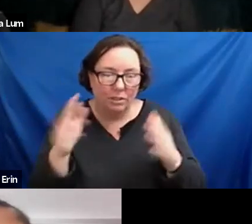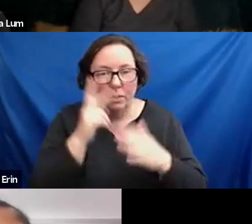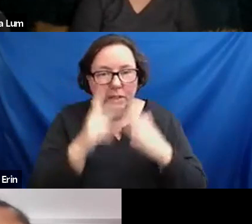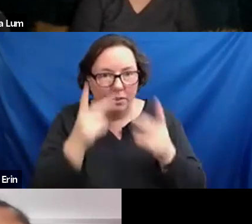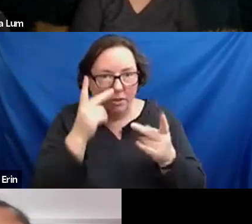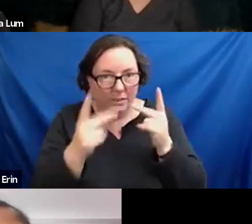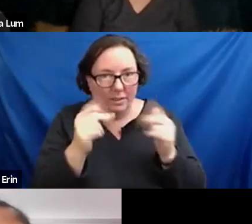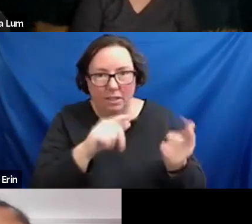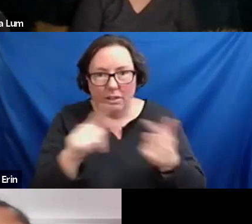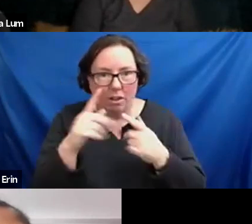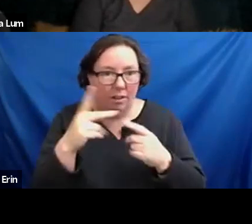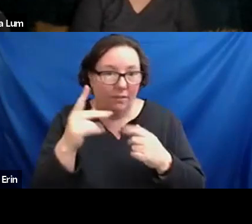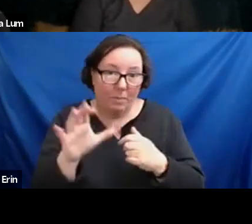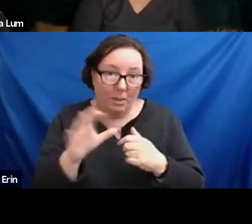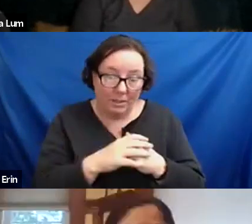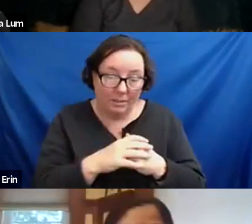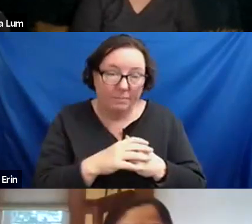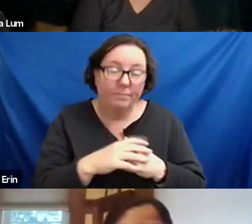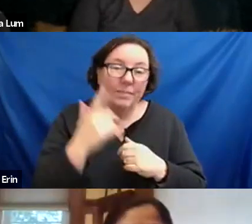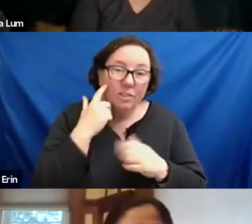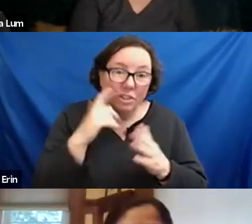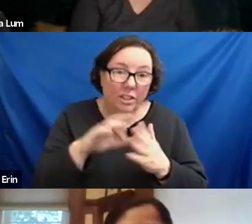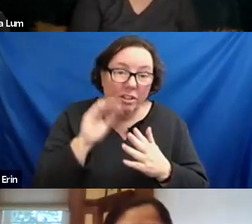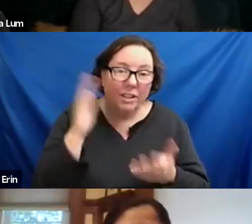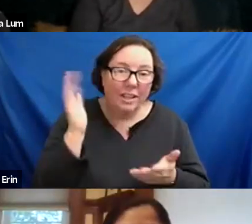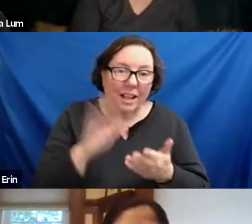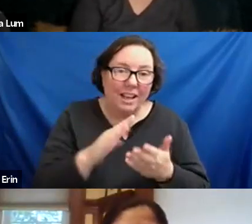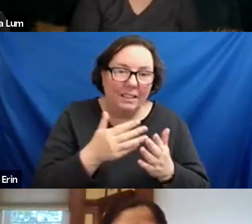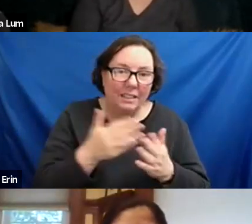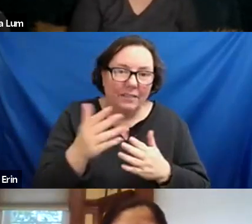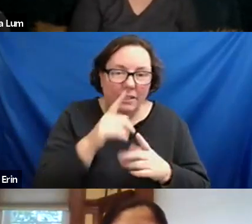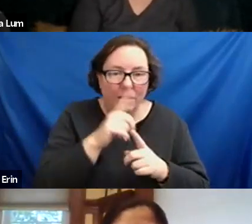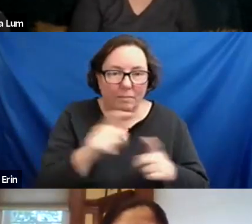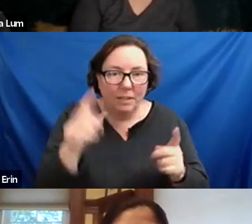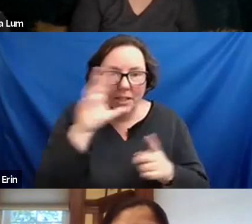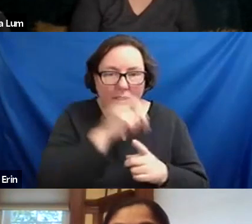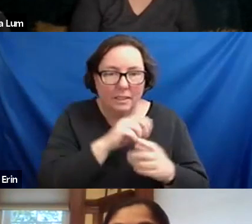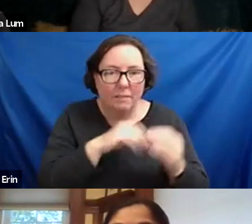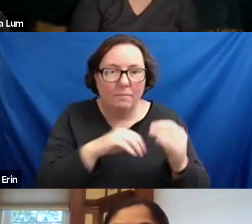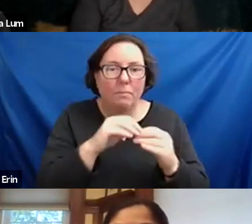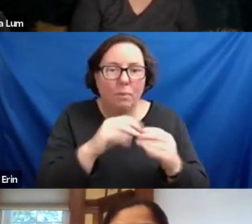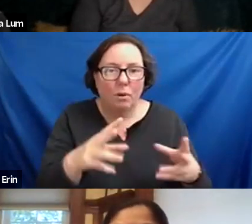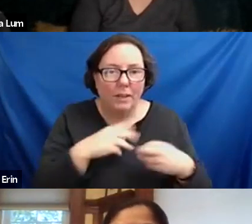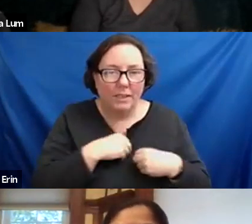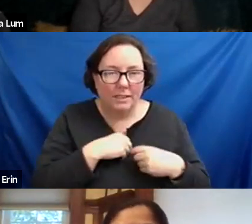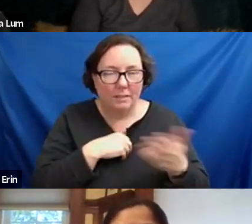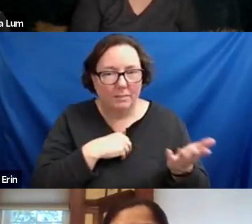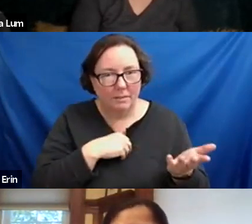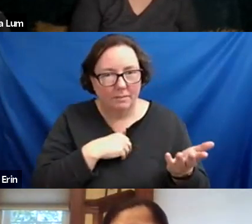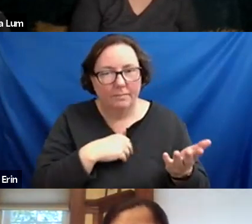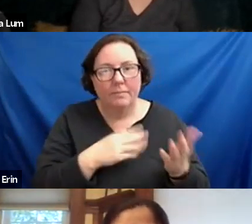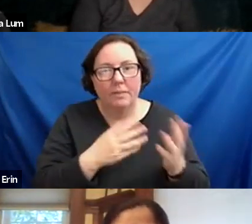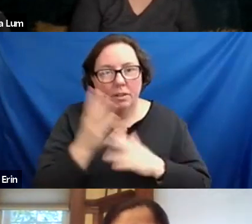that being made public. We also just learned that less invitations were given due to the assumption that most students would accept them. Through